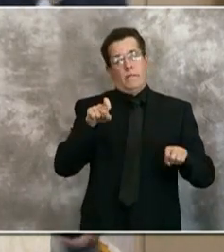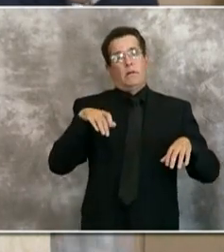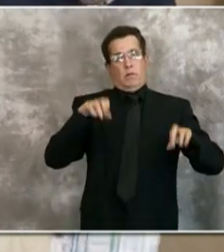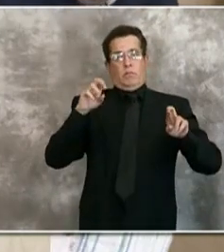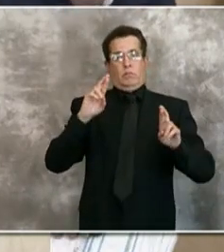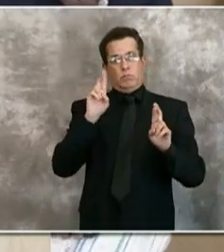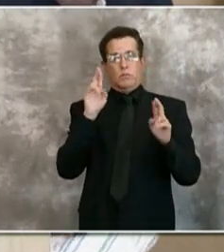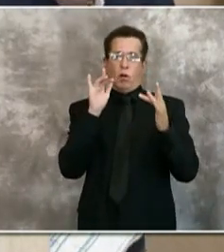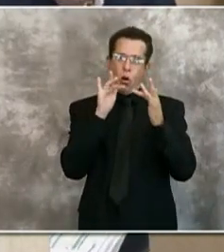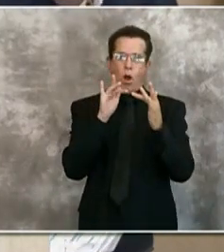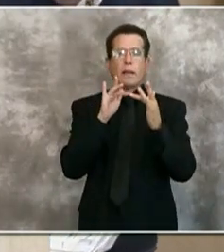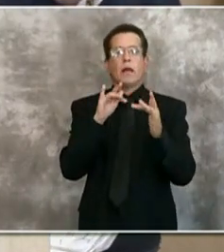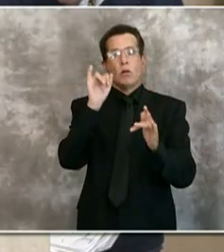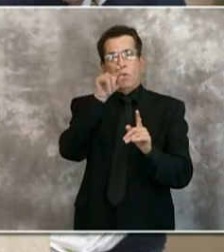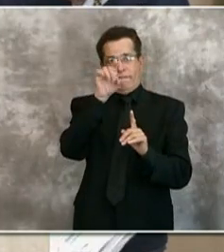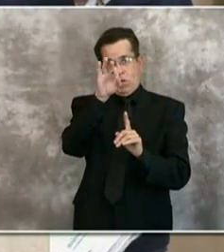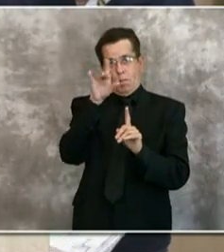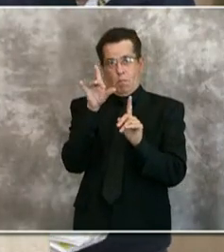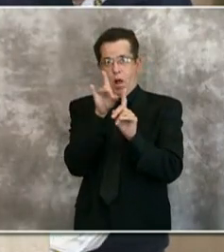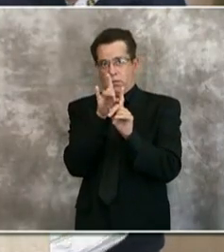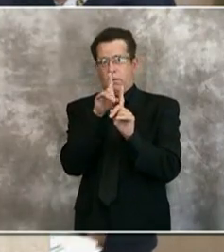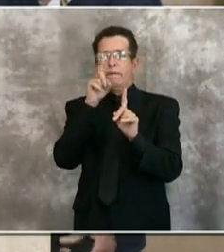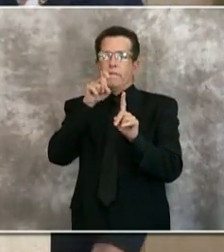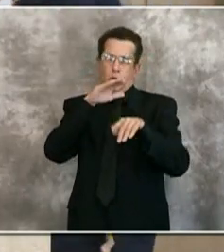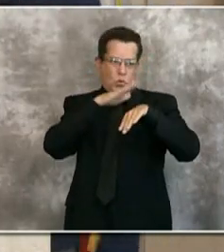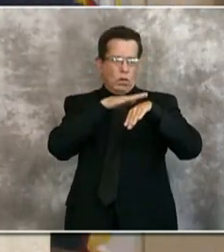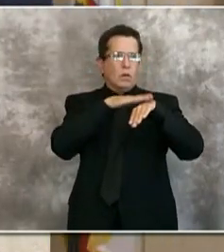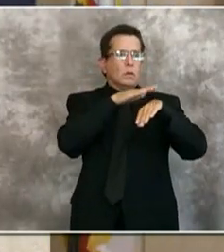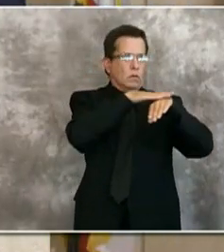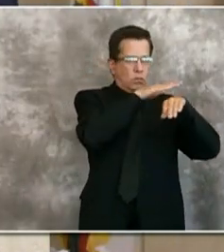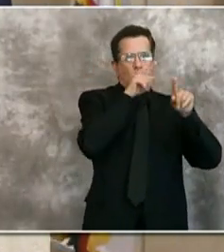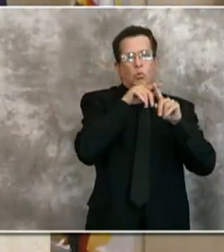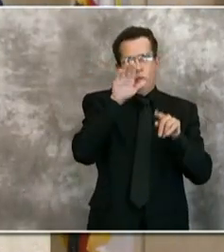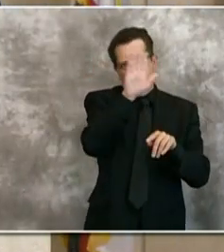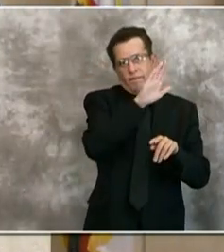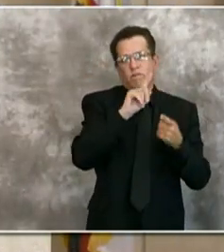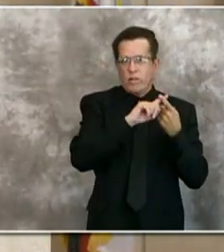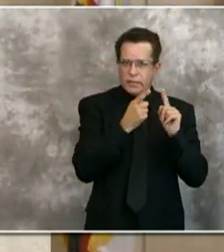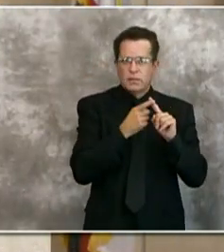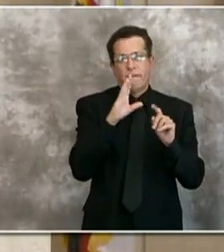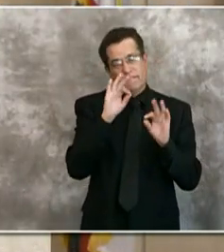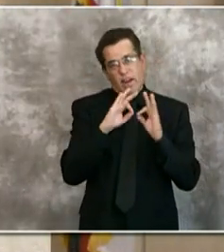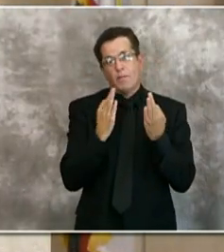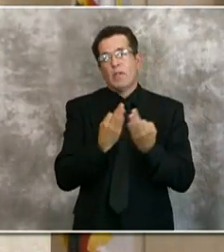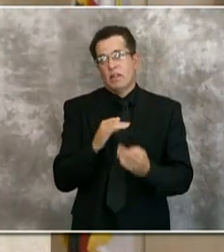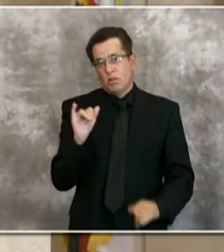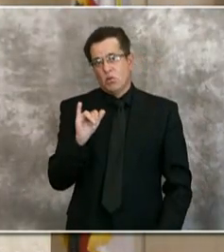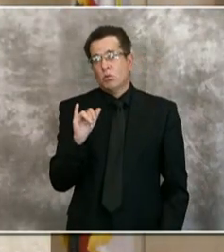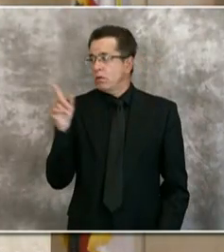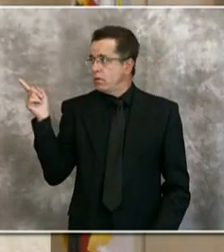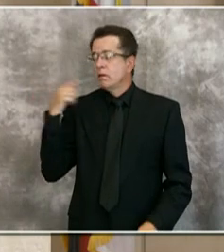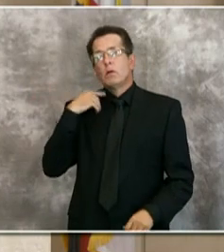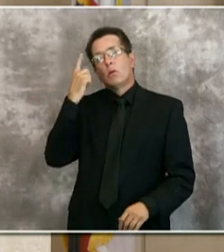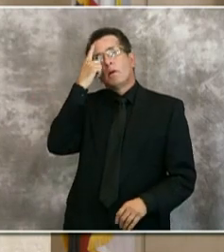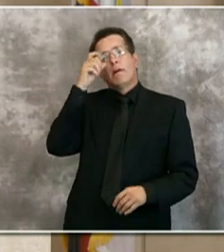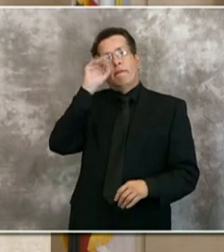I wonder, though, if the point of getting to these quickly within 24 hours is to,